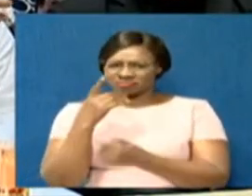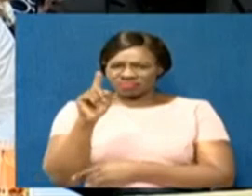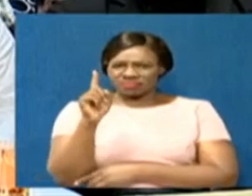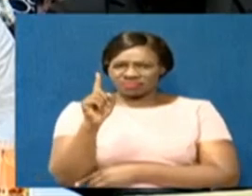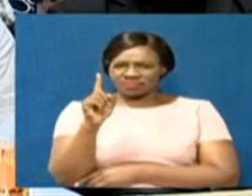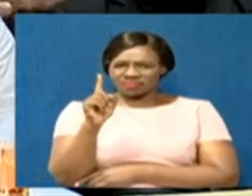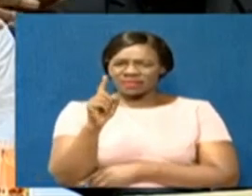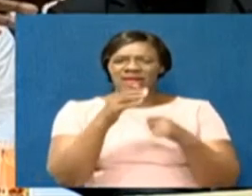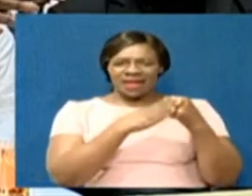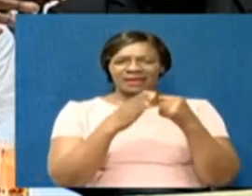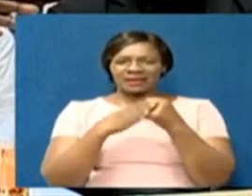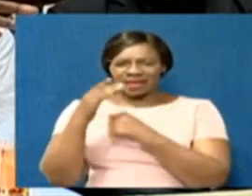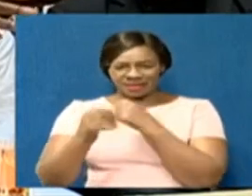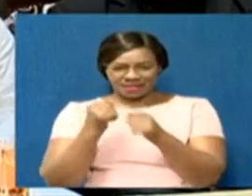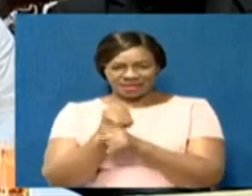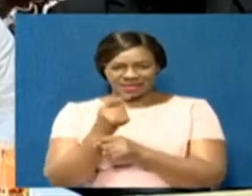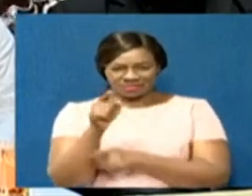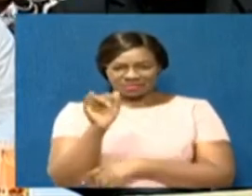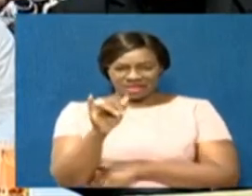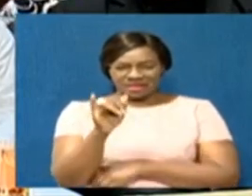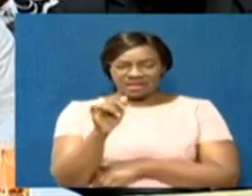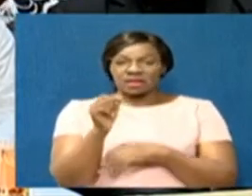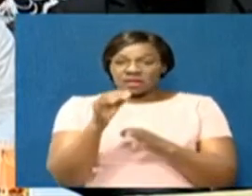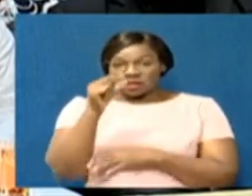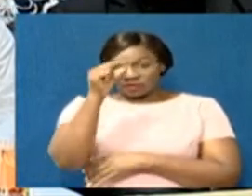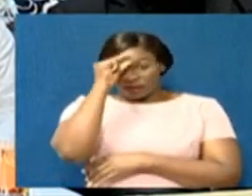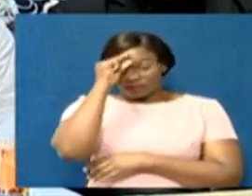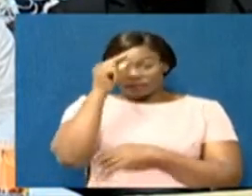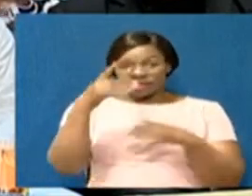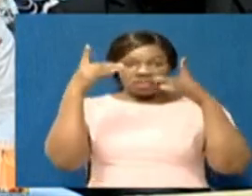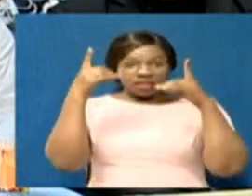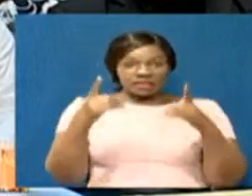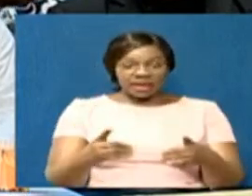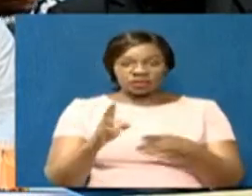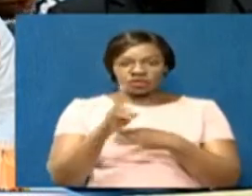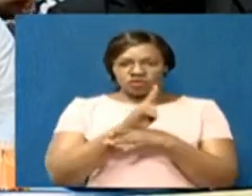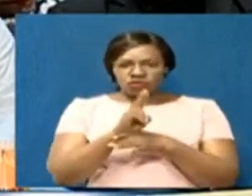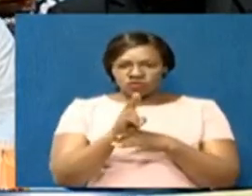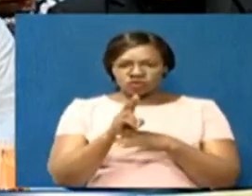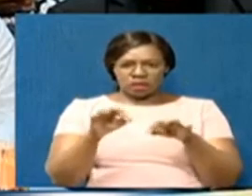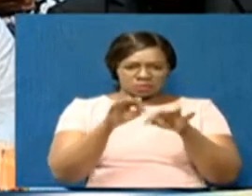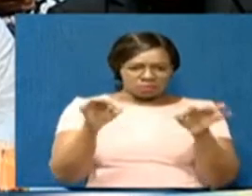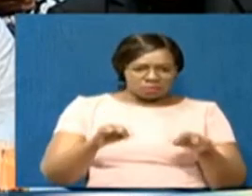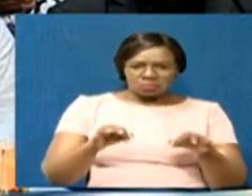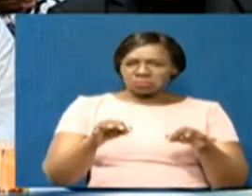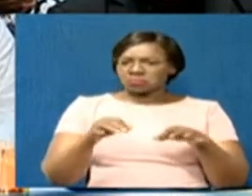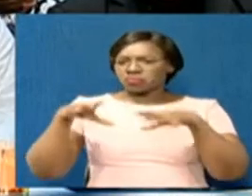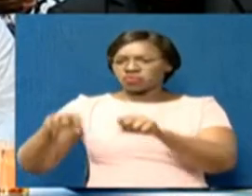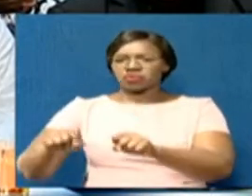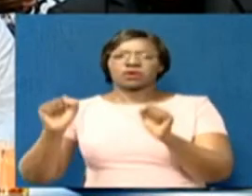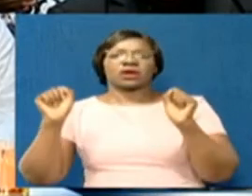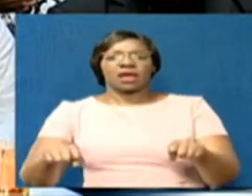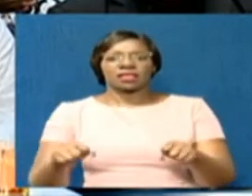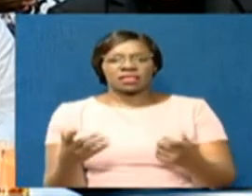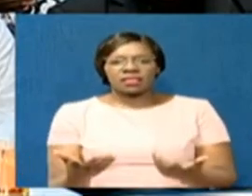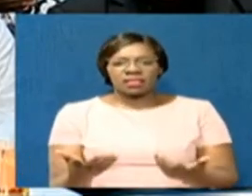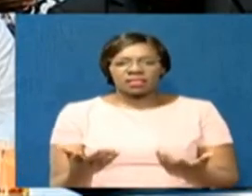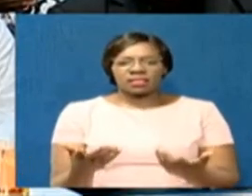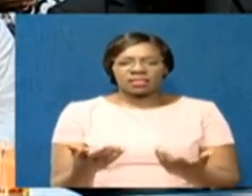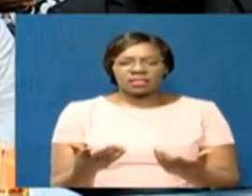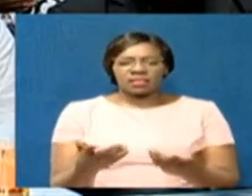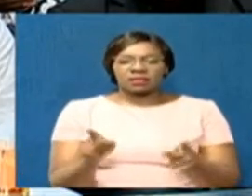it? 99 years. If the government now decides to use the space, they will take. And